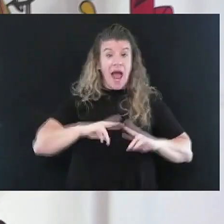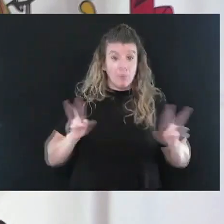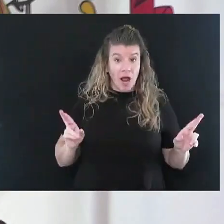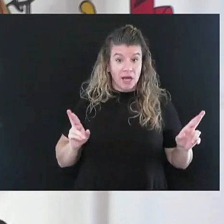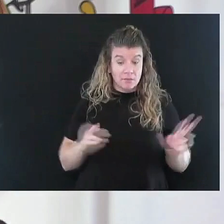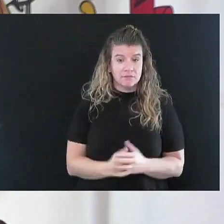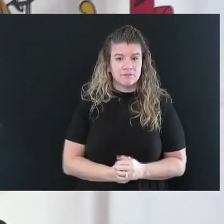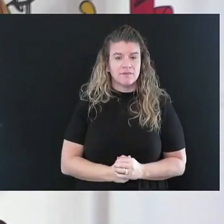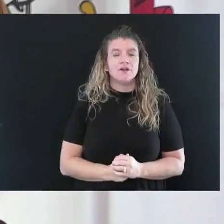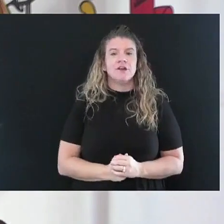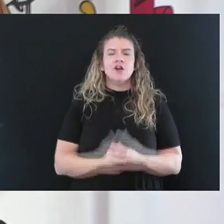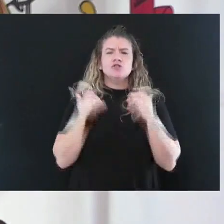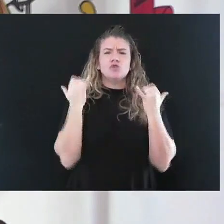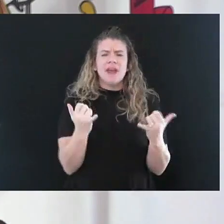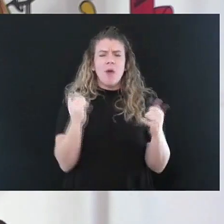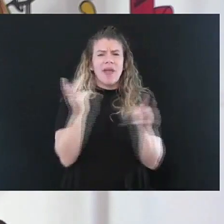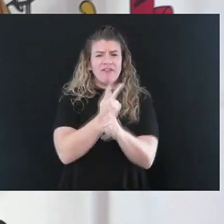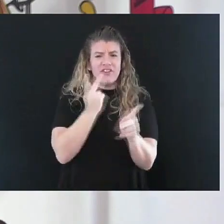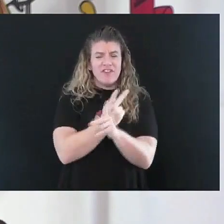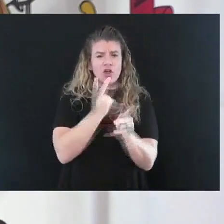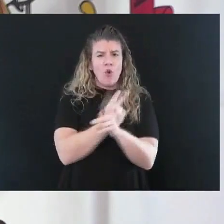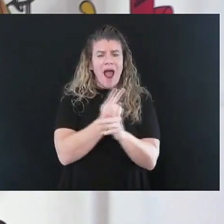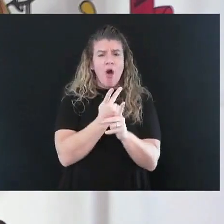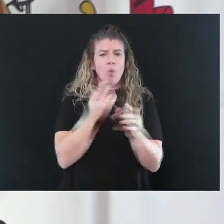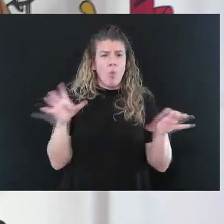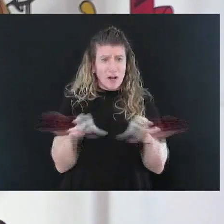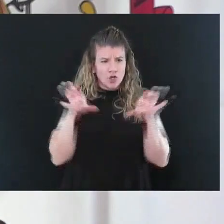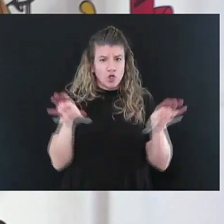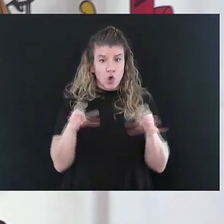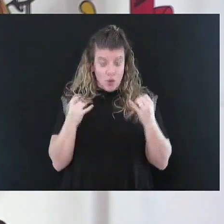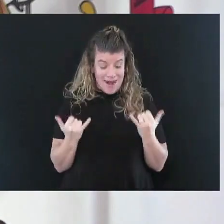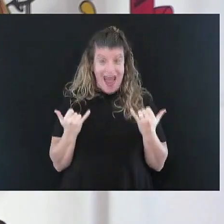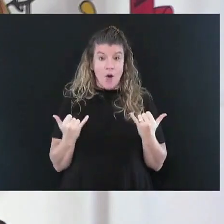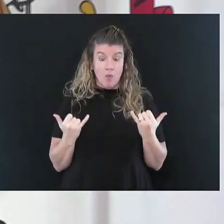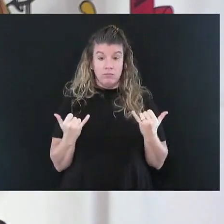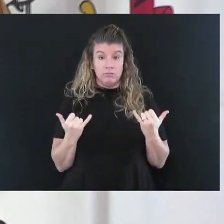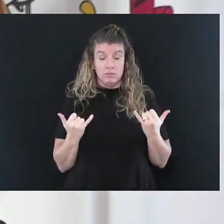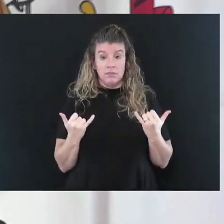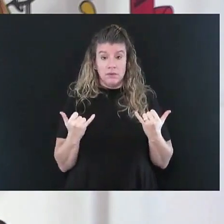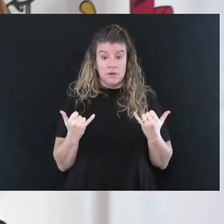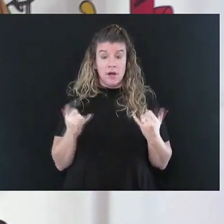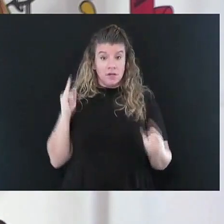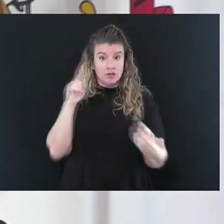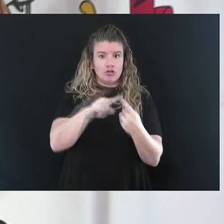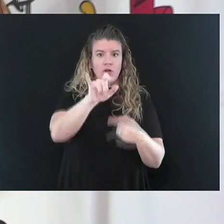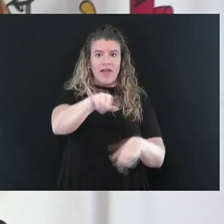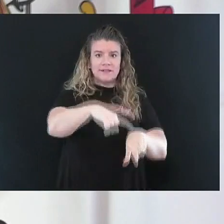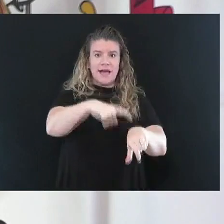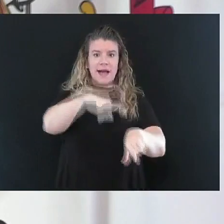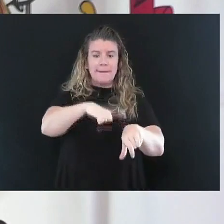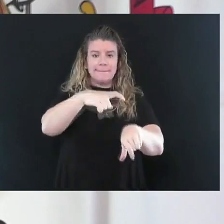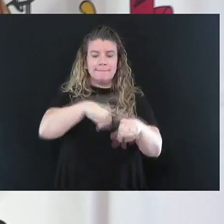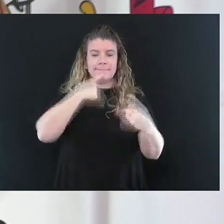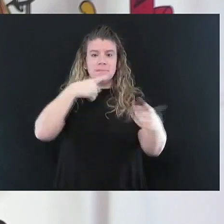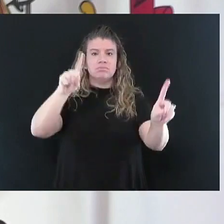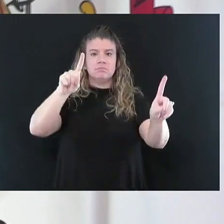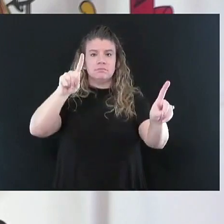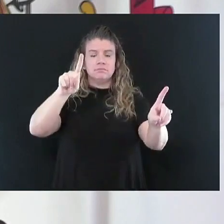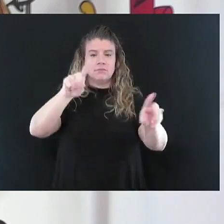from now to hopefully, we hope and pray this is the real deal, to when we're there?